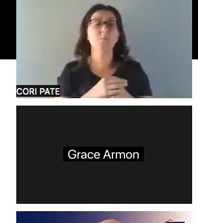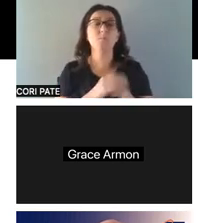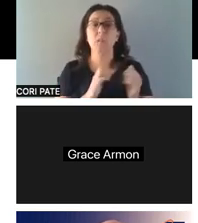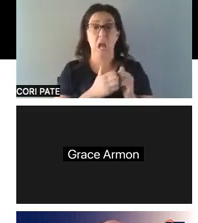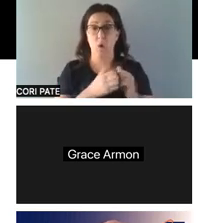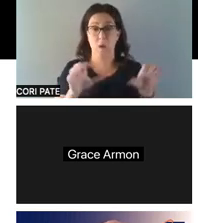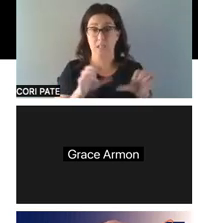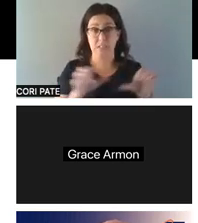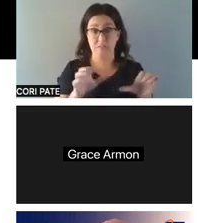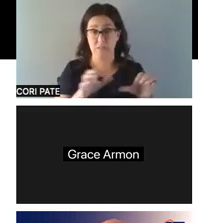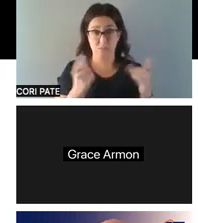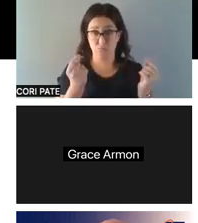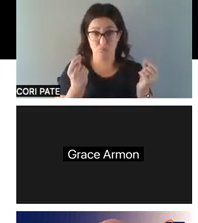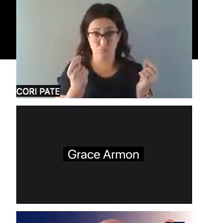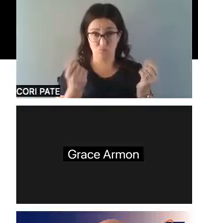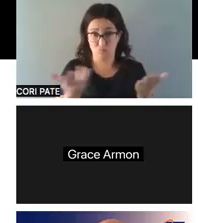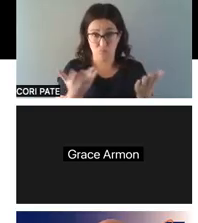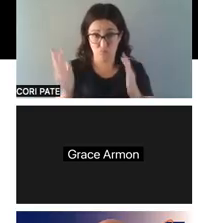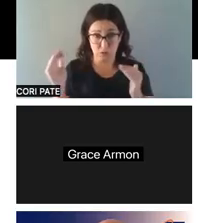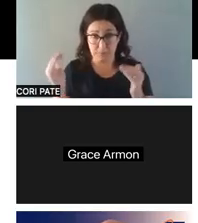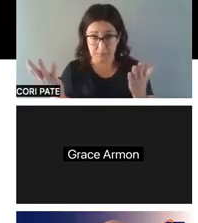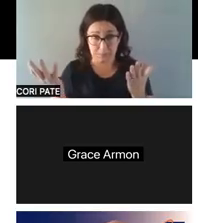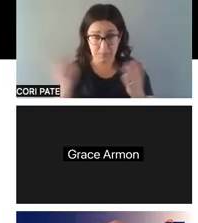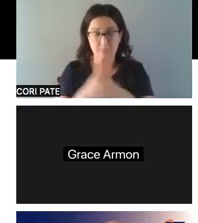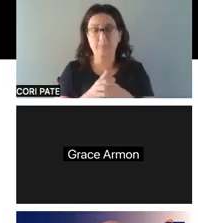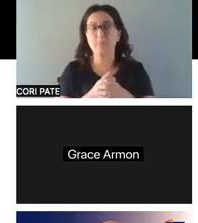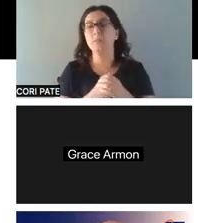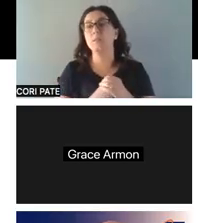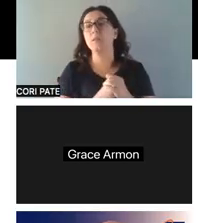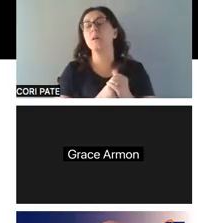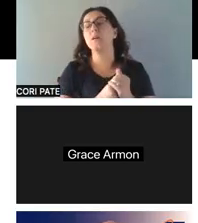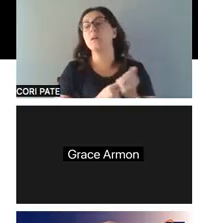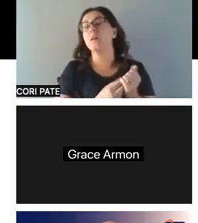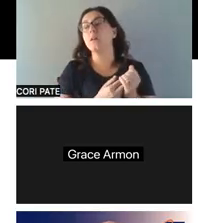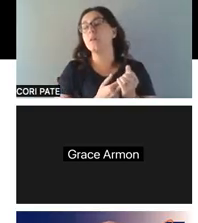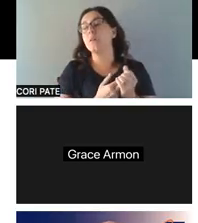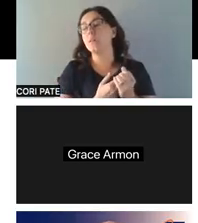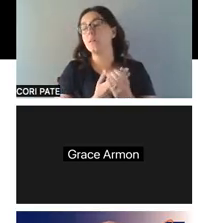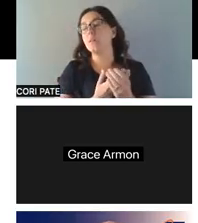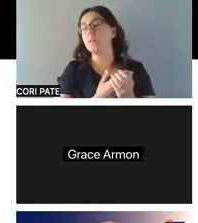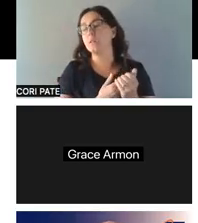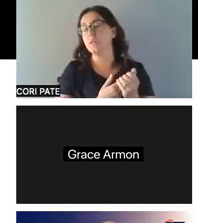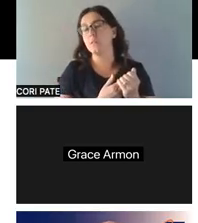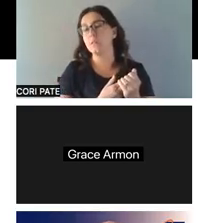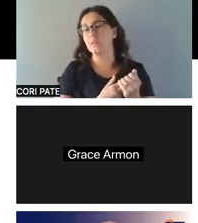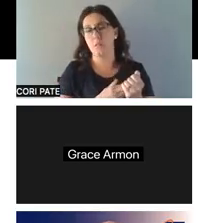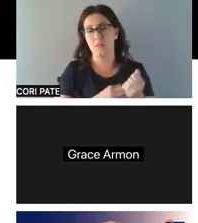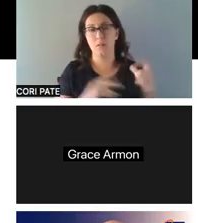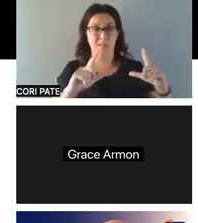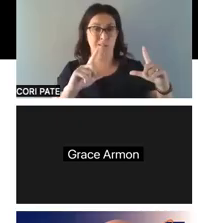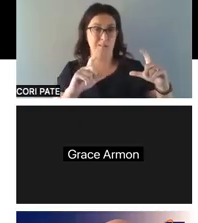and what you're expecting and what's our expectations from your participation. So this is how you get